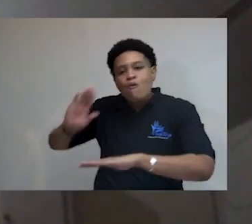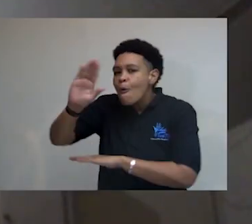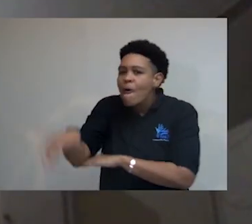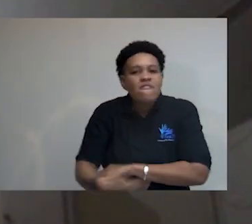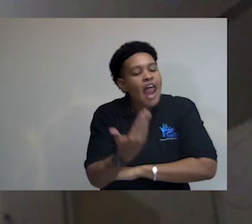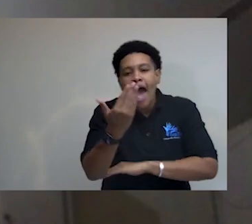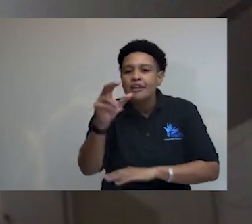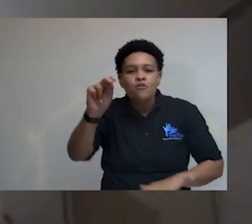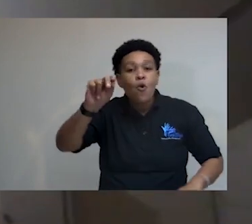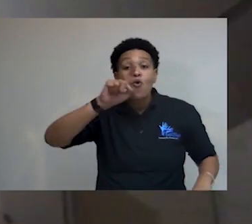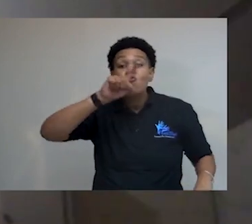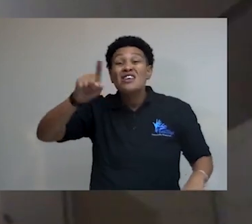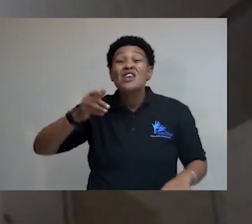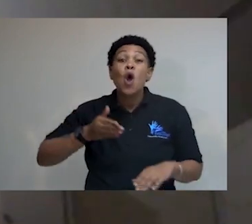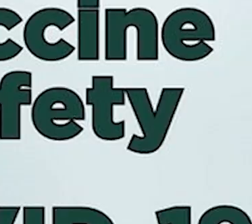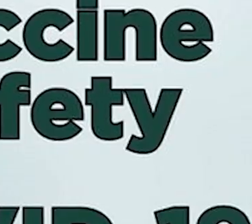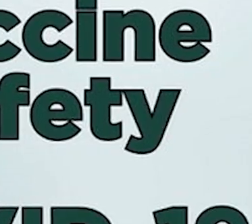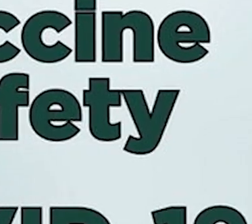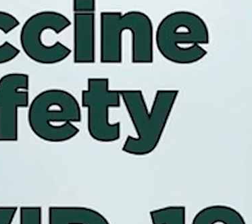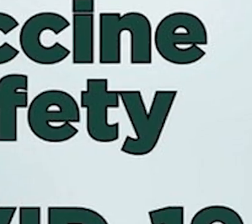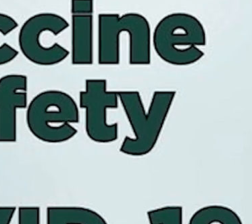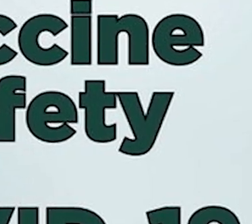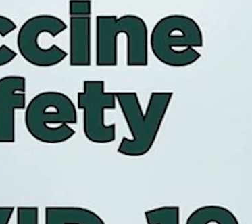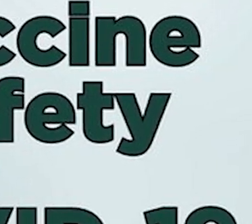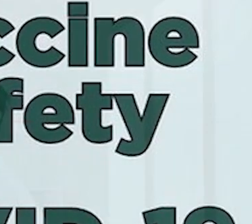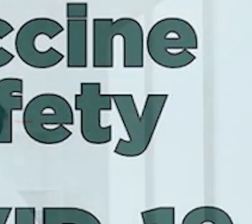It is over 15 years.